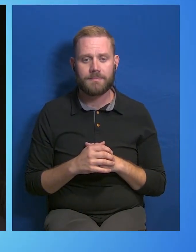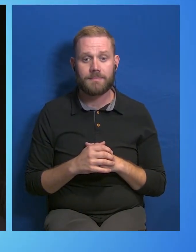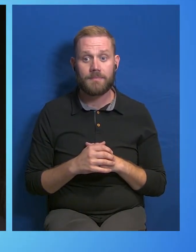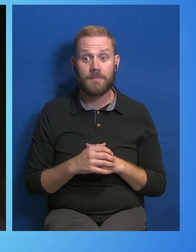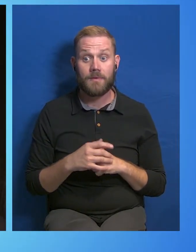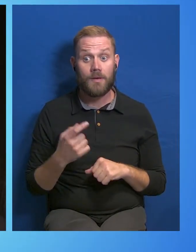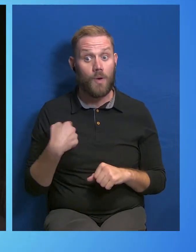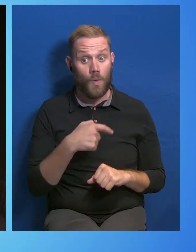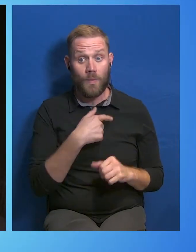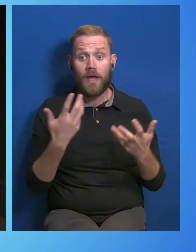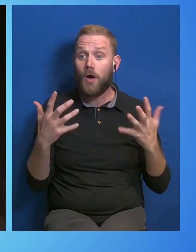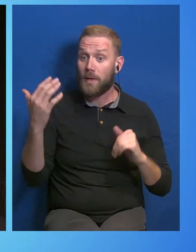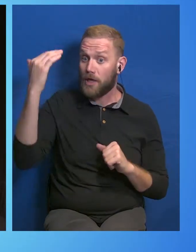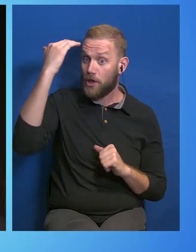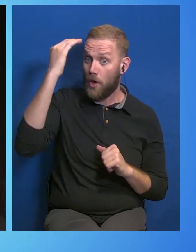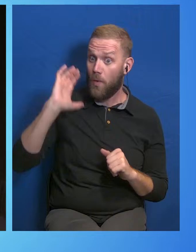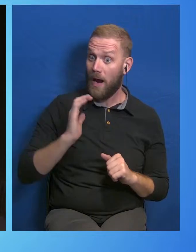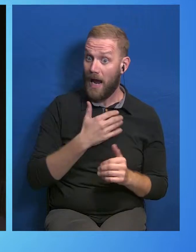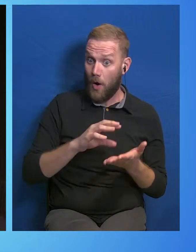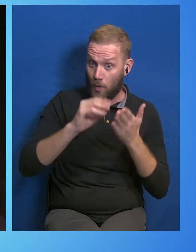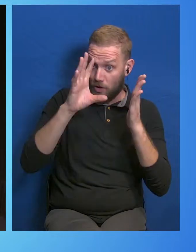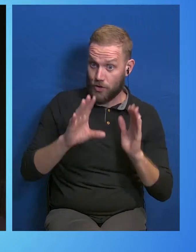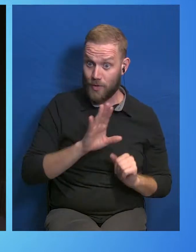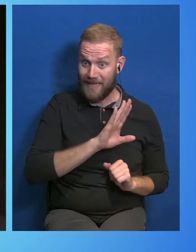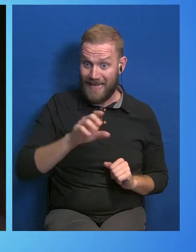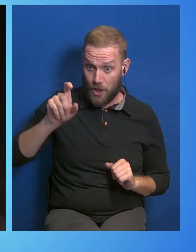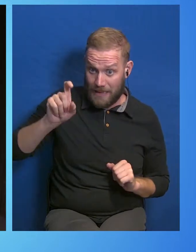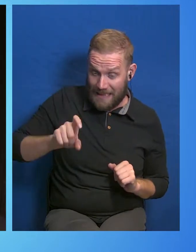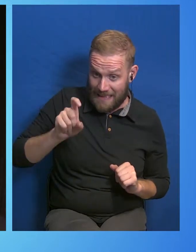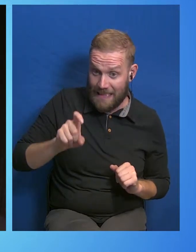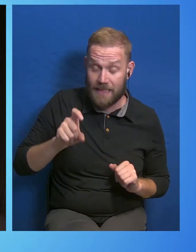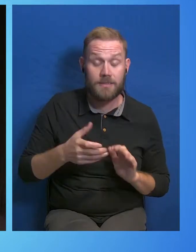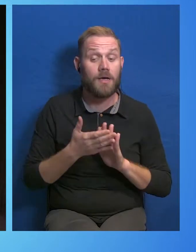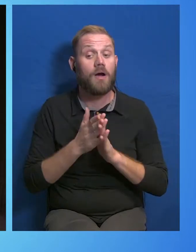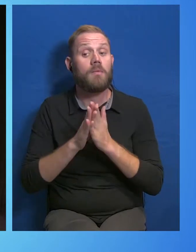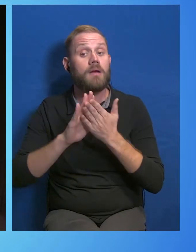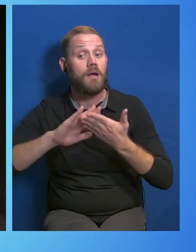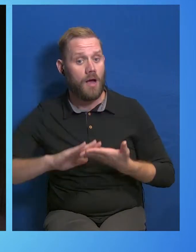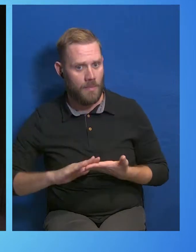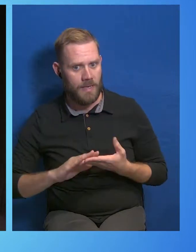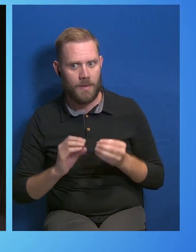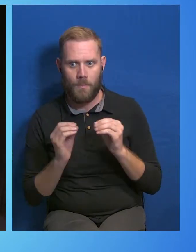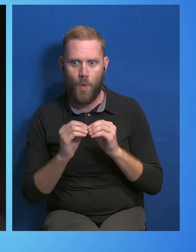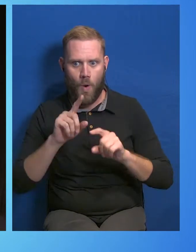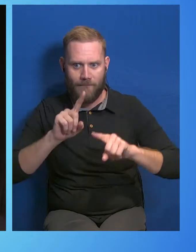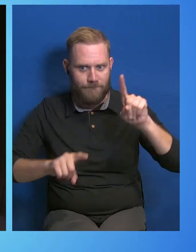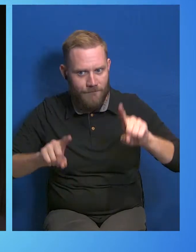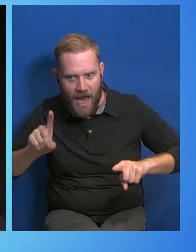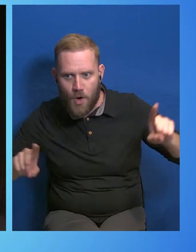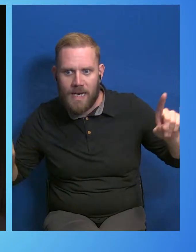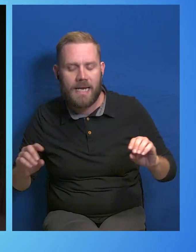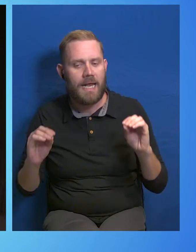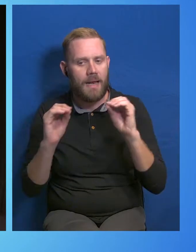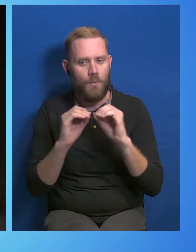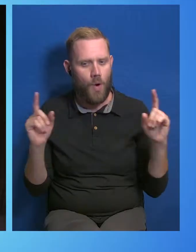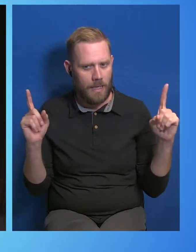We know that our students' needs are becoming more varied and more